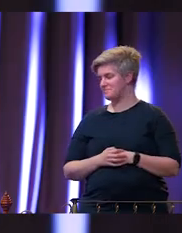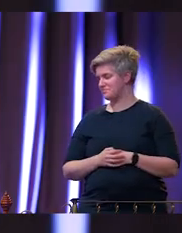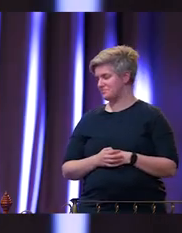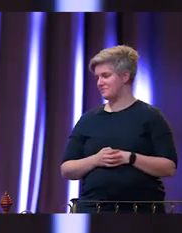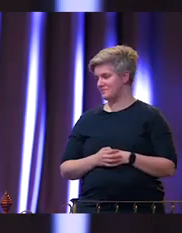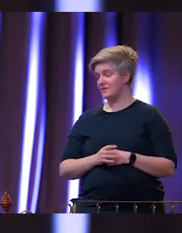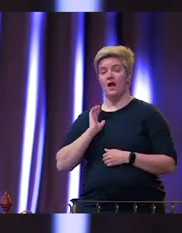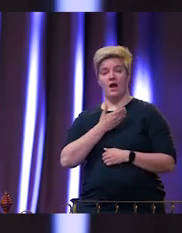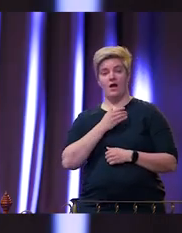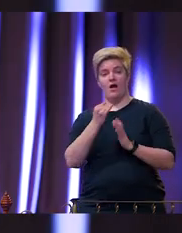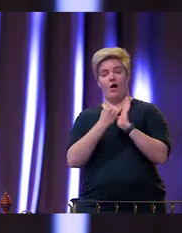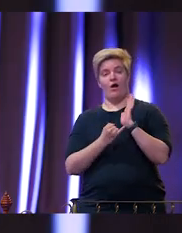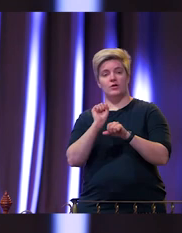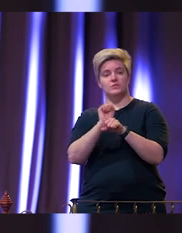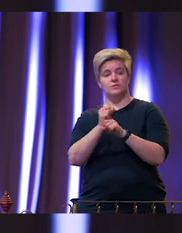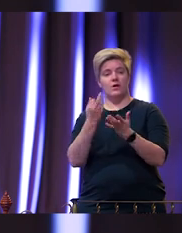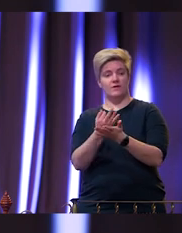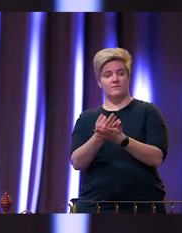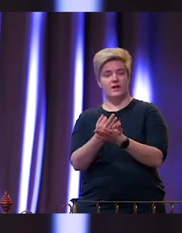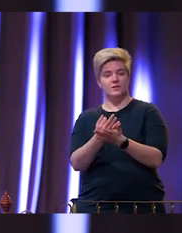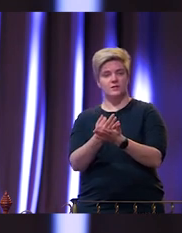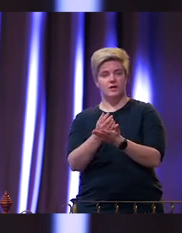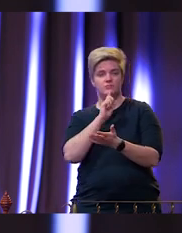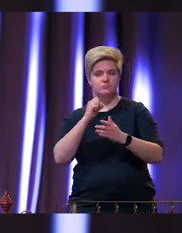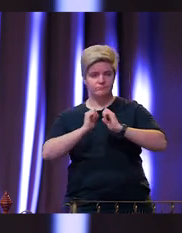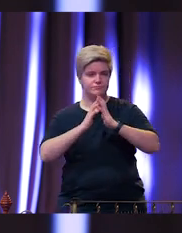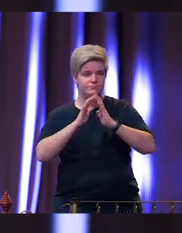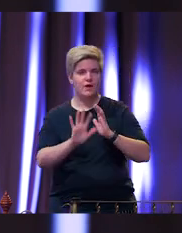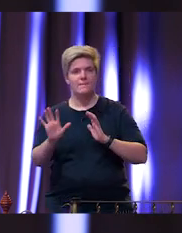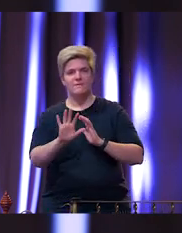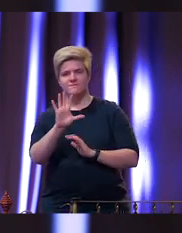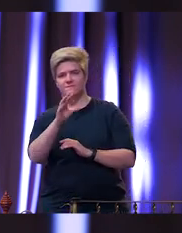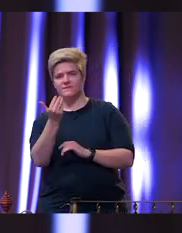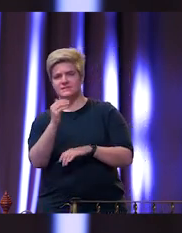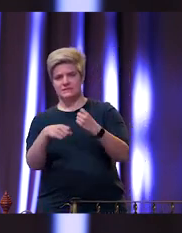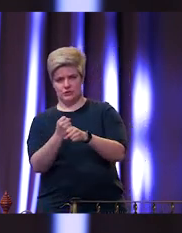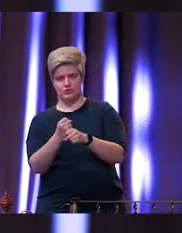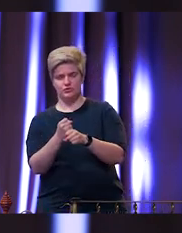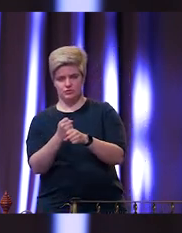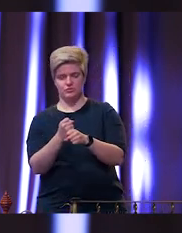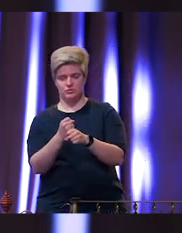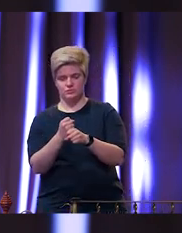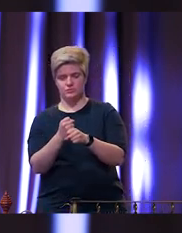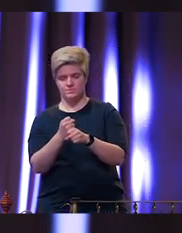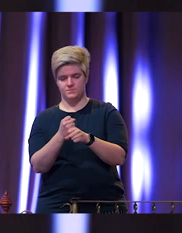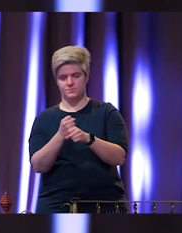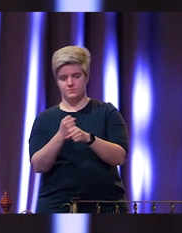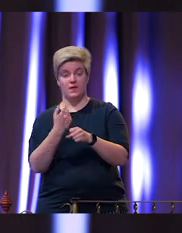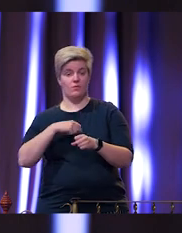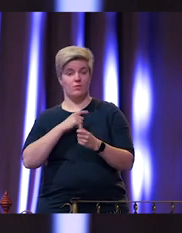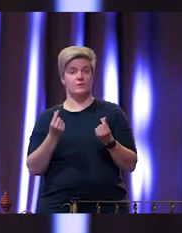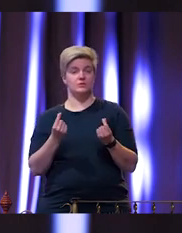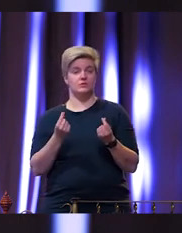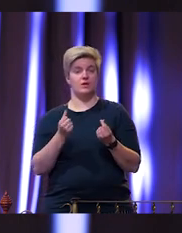Arts Work Fund, many of you may know, has been around for about 15 years. And what we have been doing at Arts Work